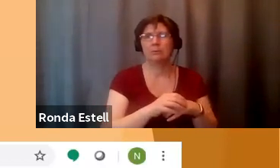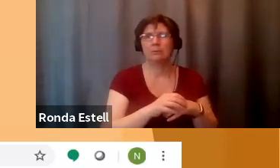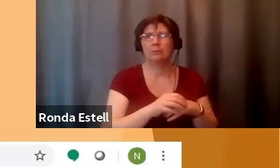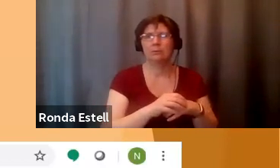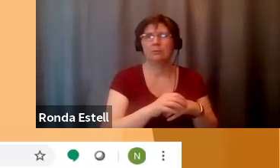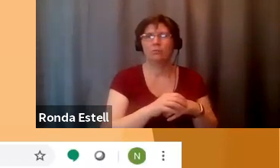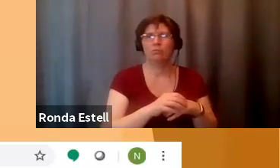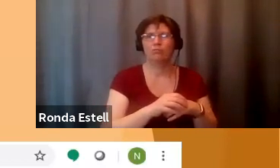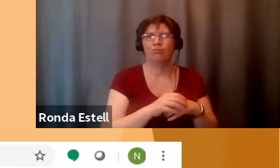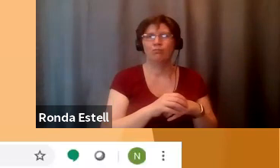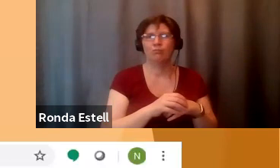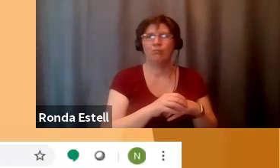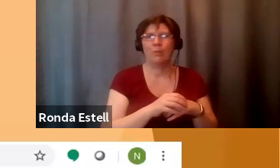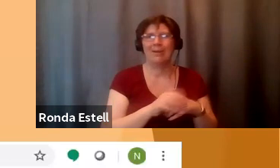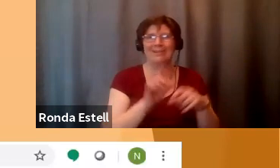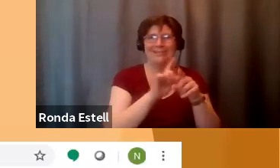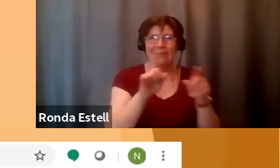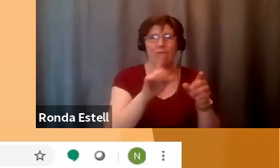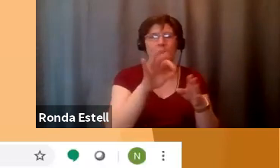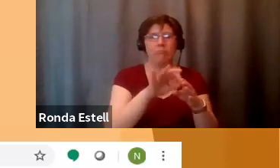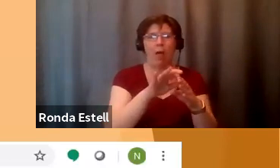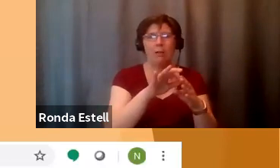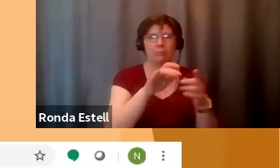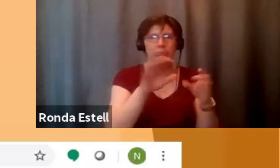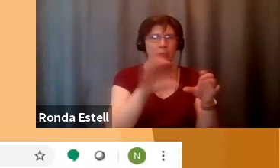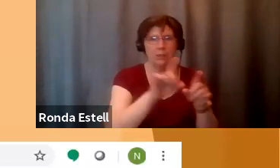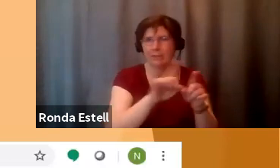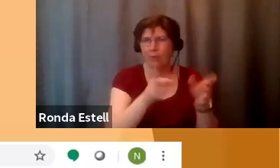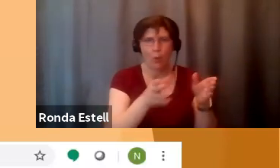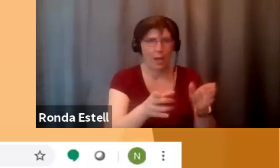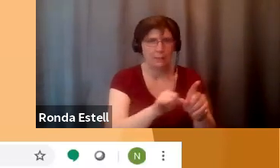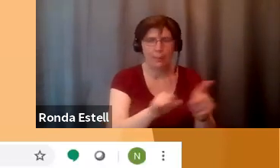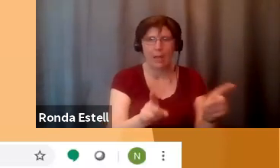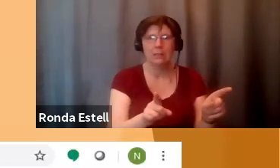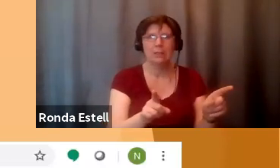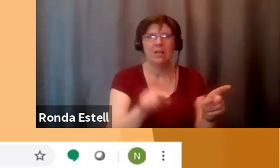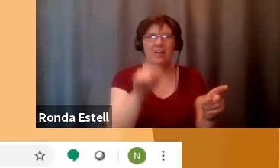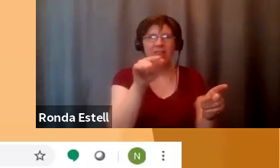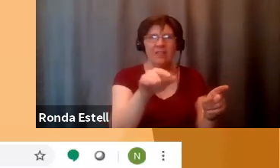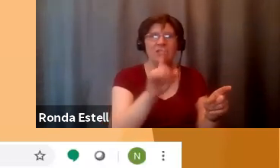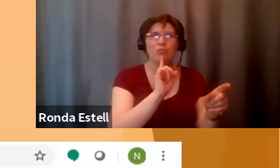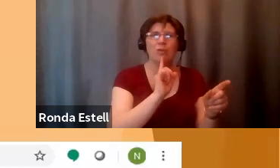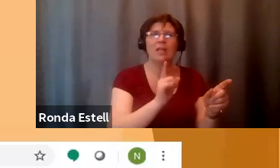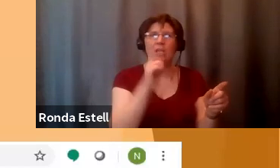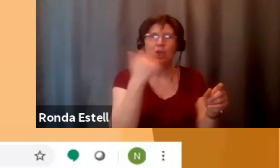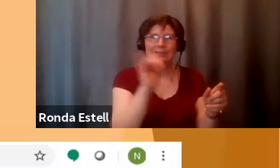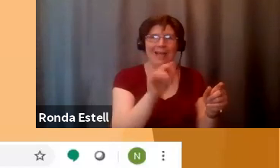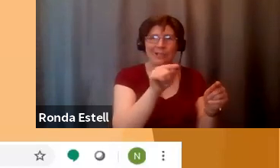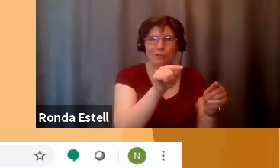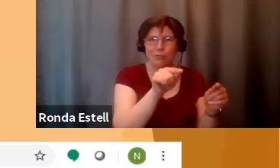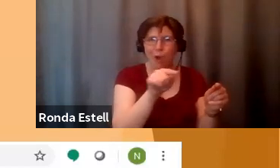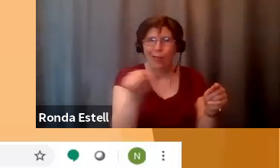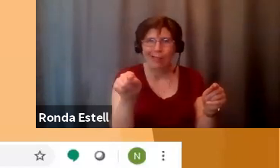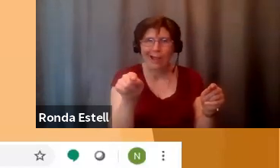and different ballots are done differently, but basically it looks like you draw a line